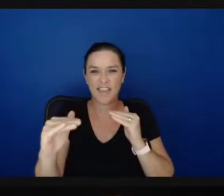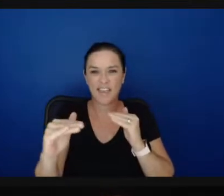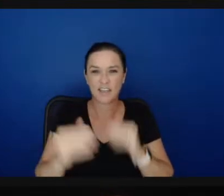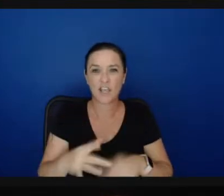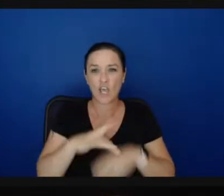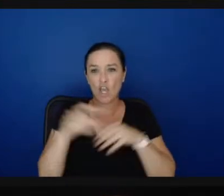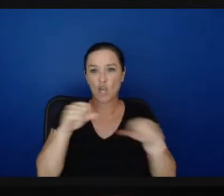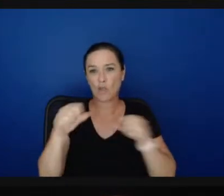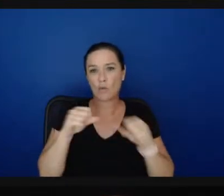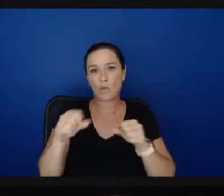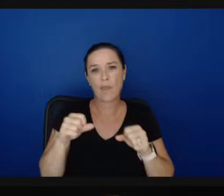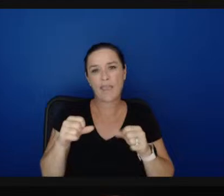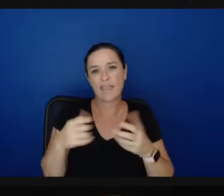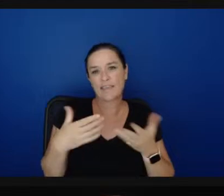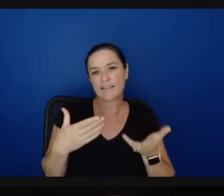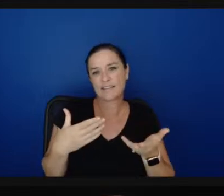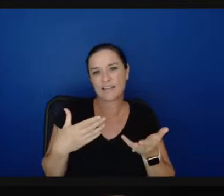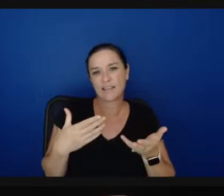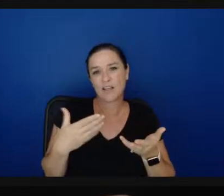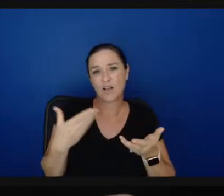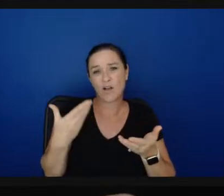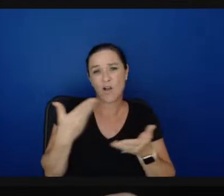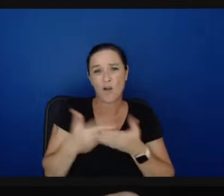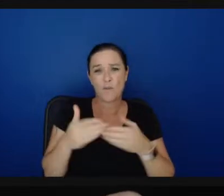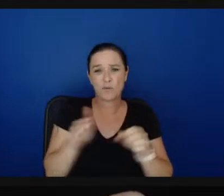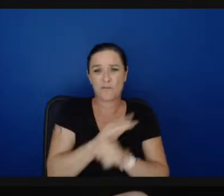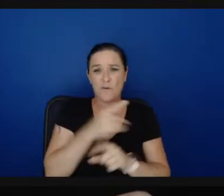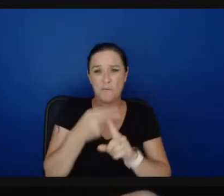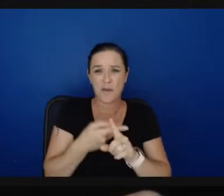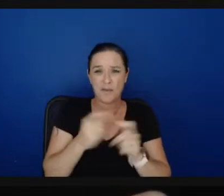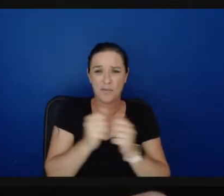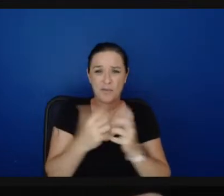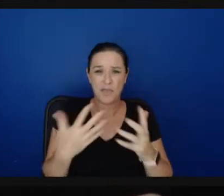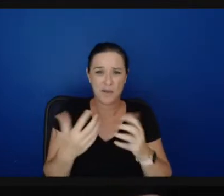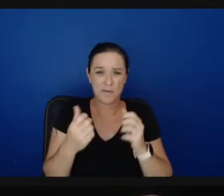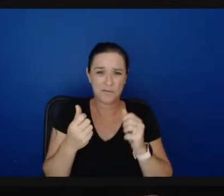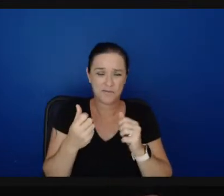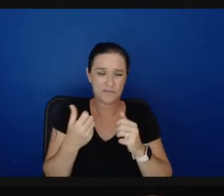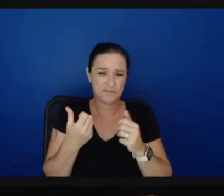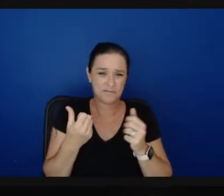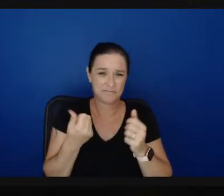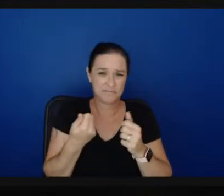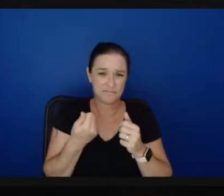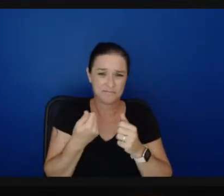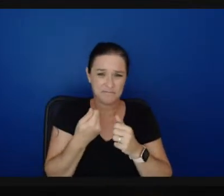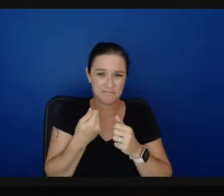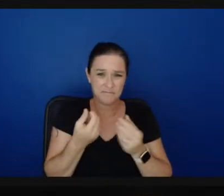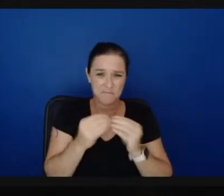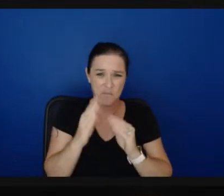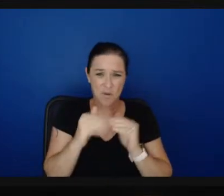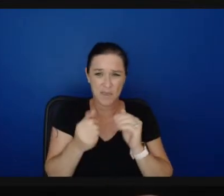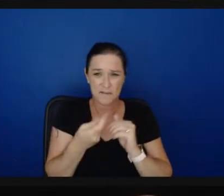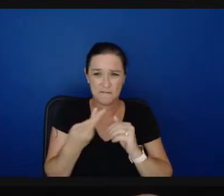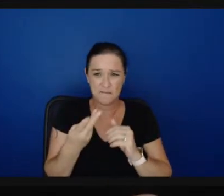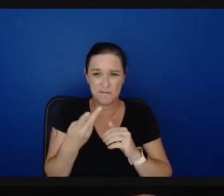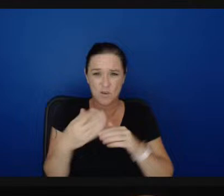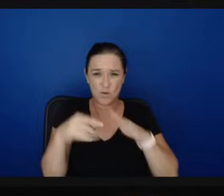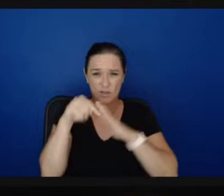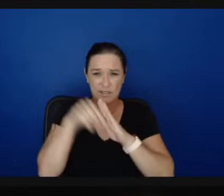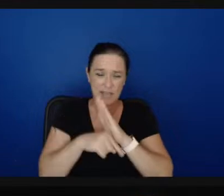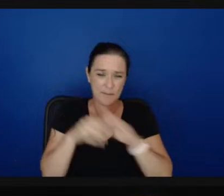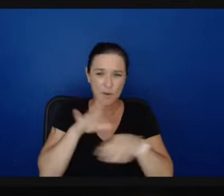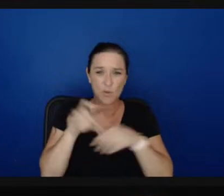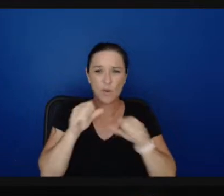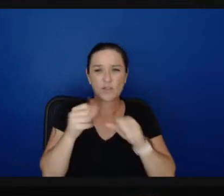depth versus time, but almost a whole month with very few deep earthquakes. Shallow ones are still there, but once